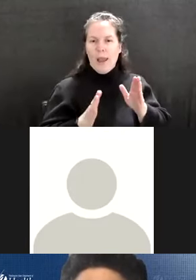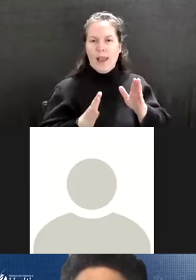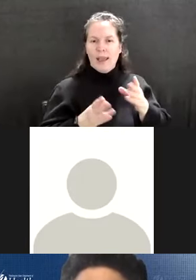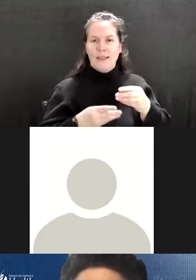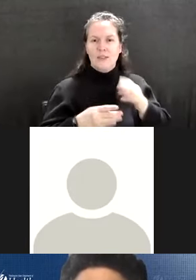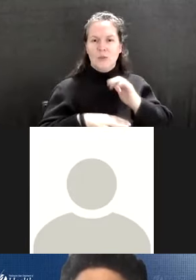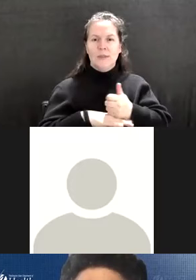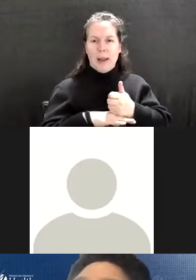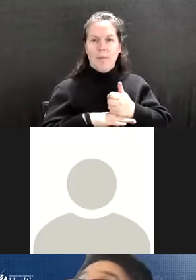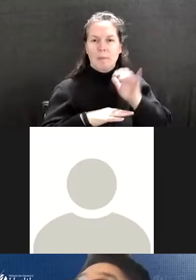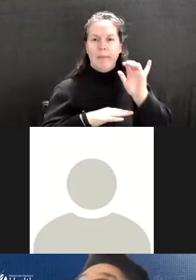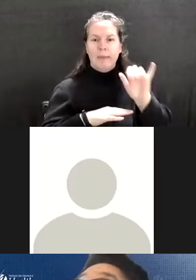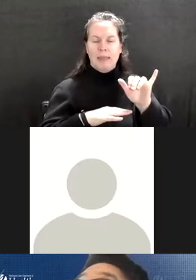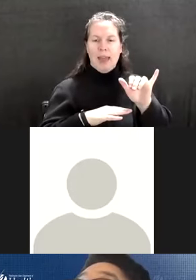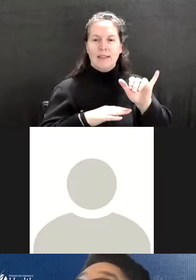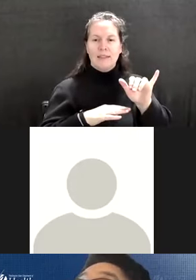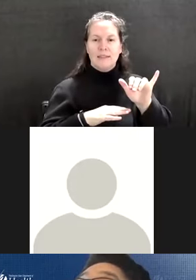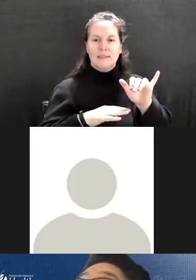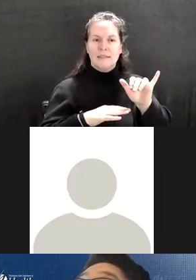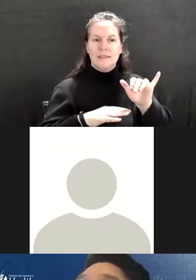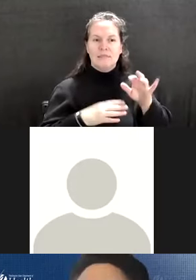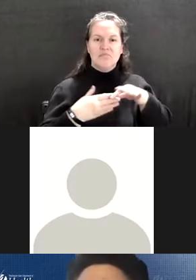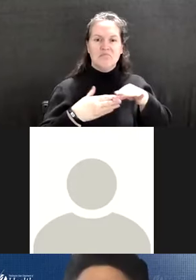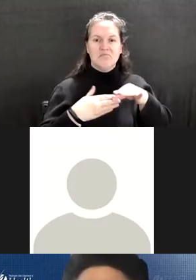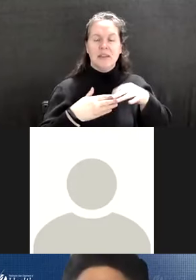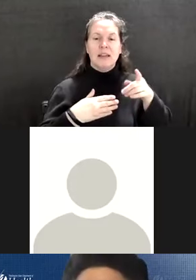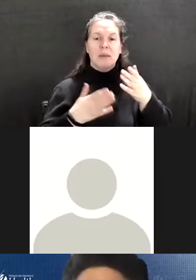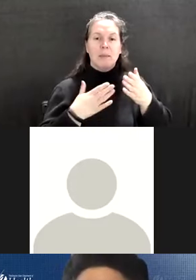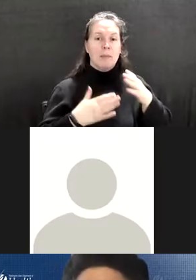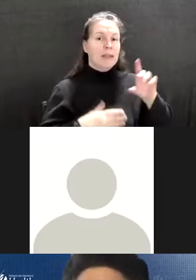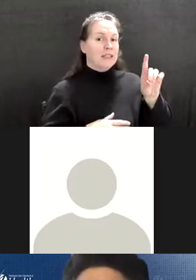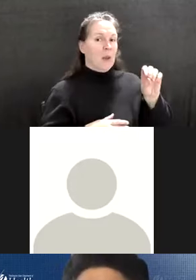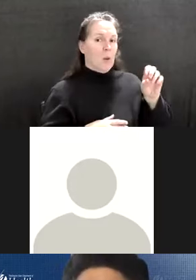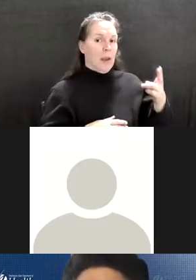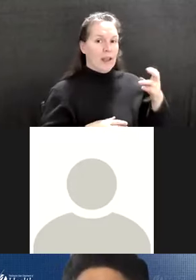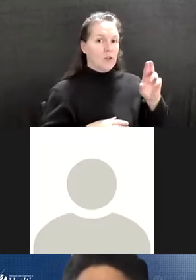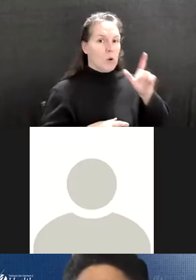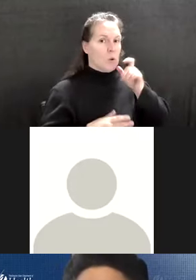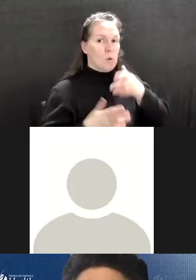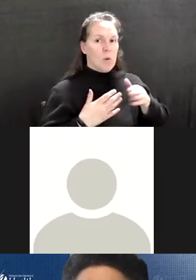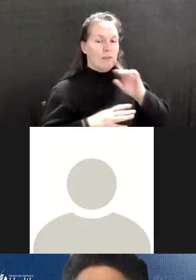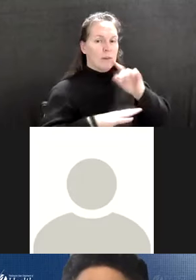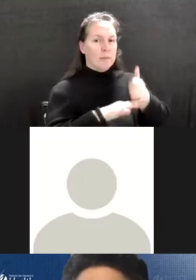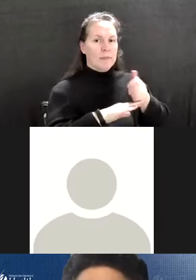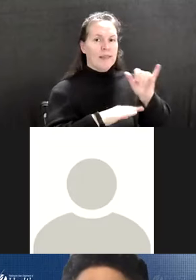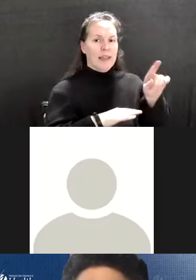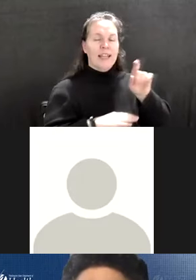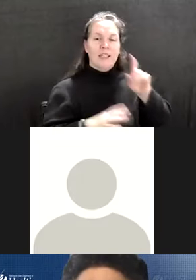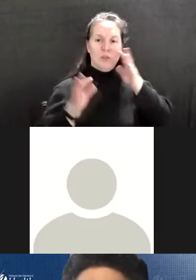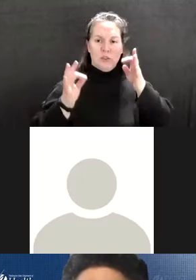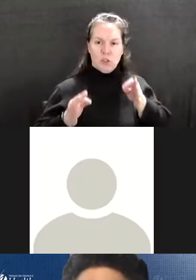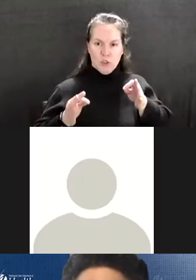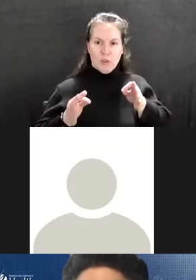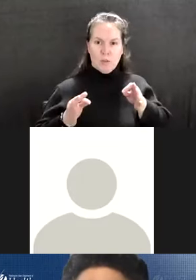that leeway of, and then you might need to, as DOH or whoever implements this needs to determine